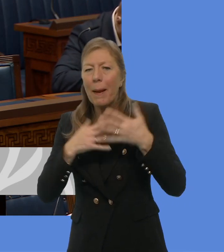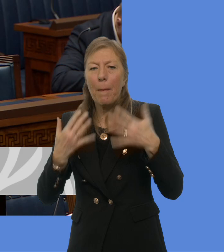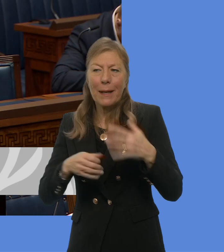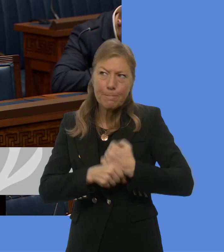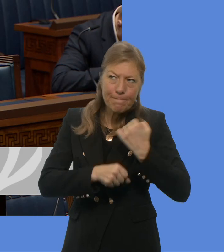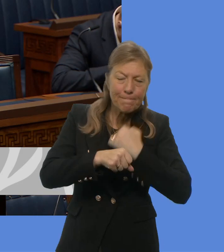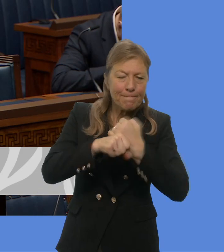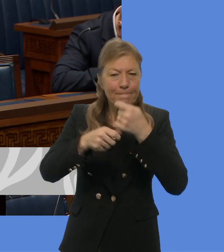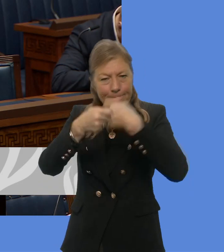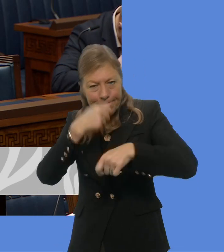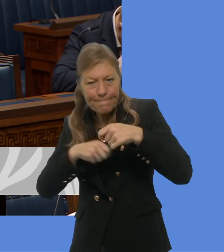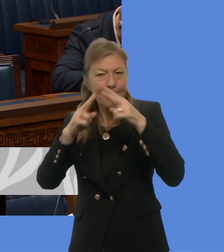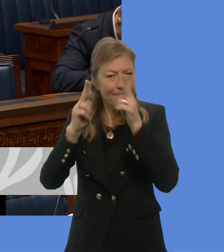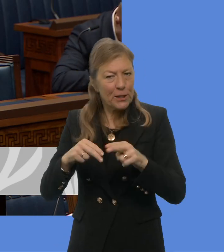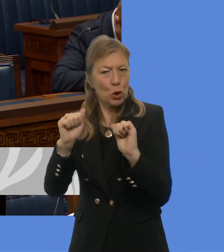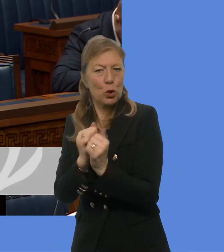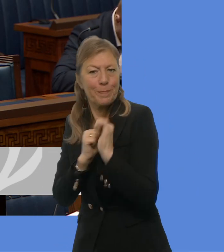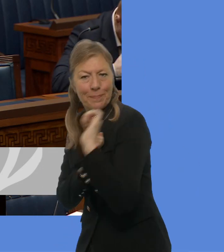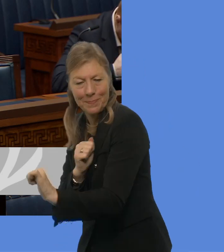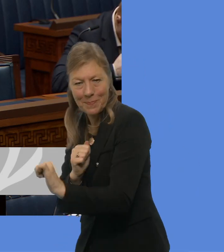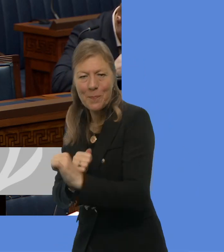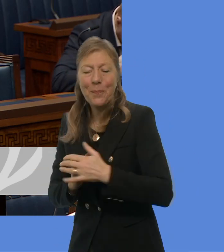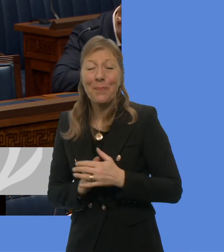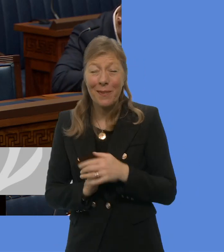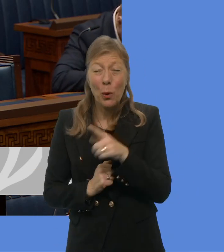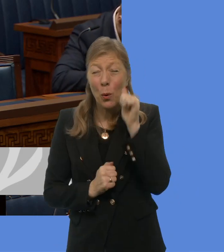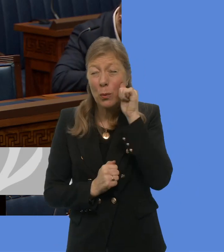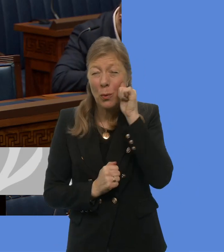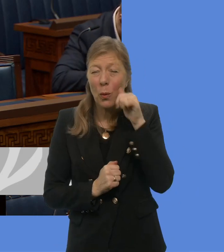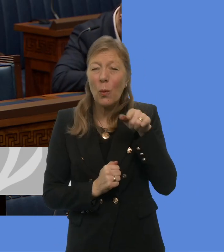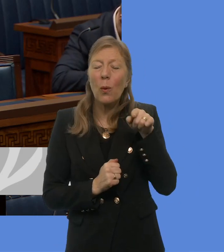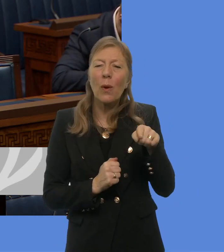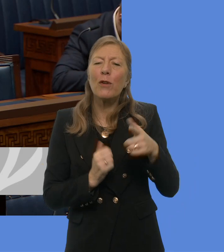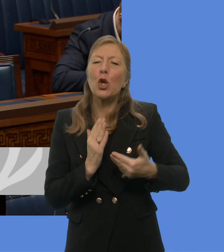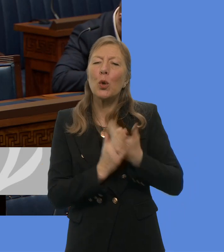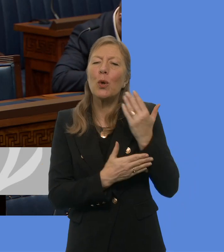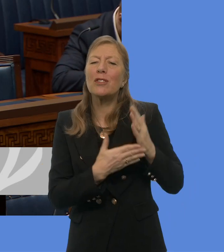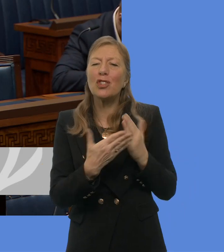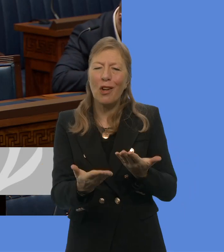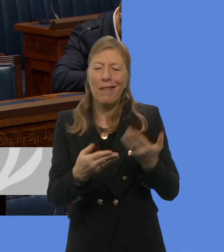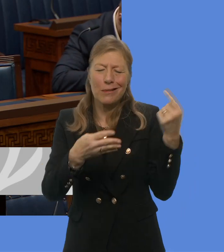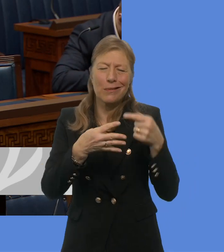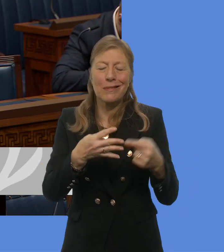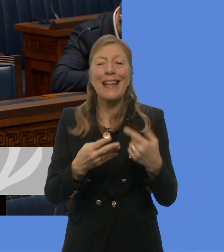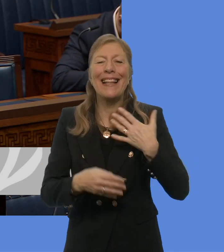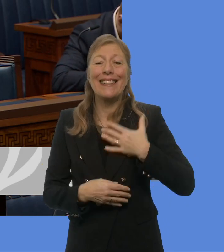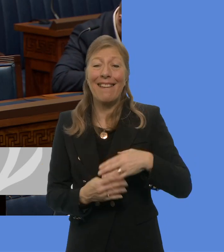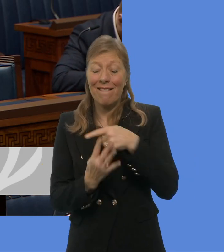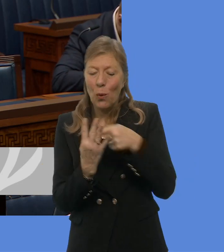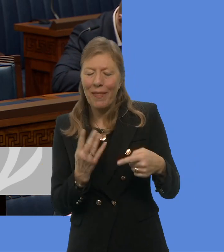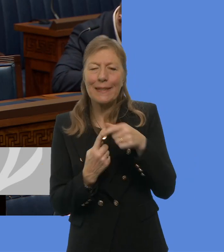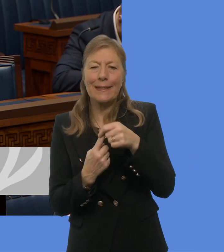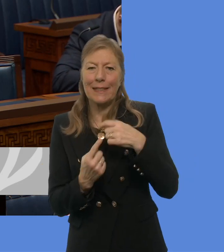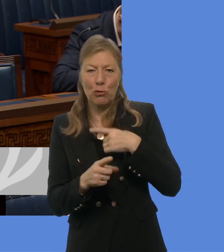provide a new service, a step-down service, an emergency service, we need 4 things. We need the building, we need equipment, we